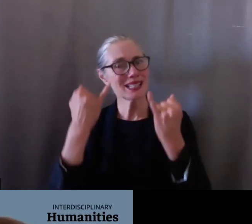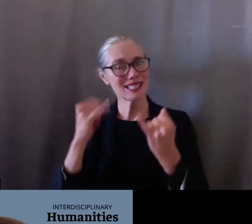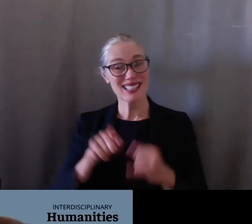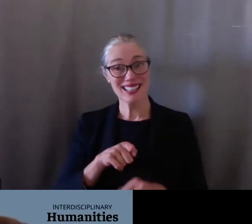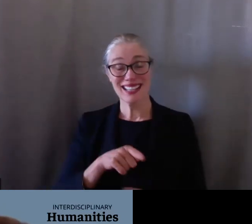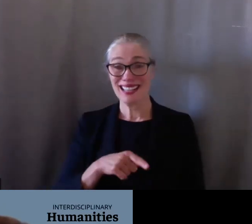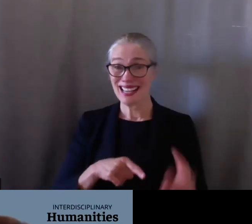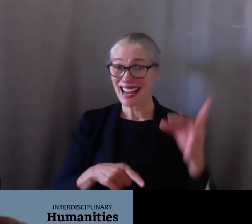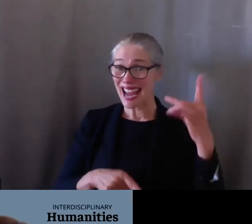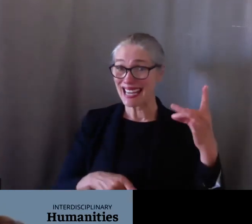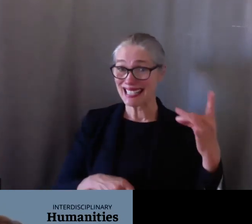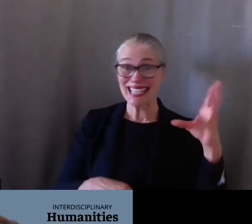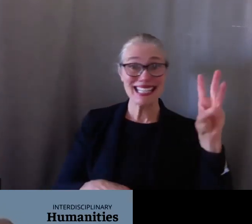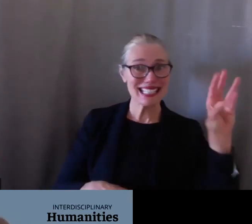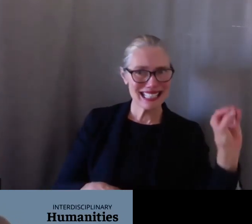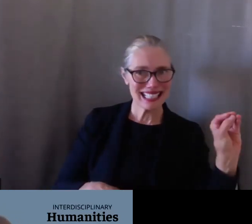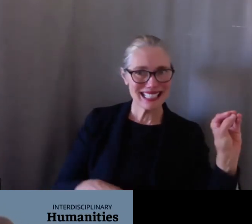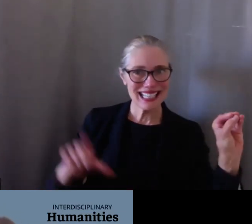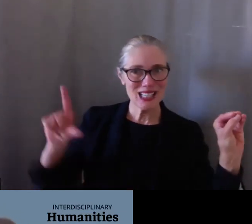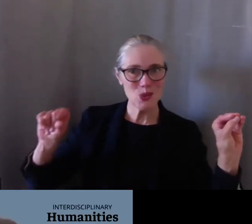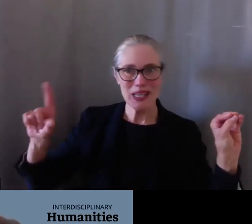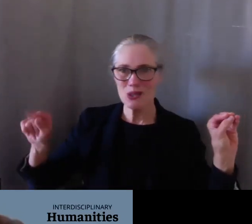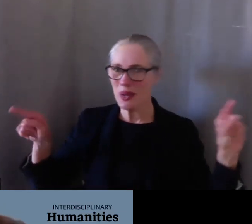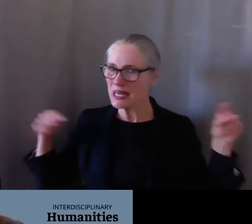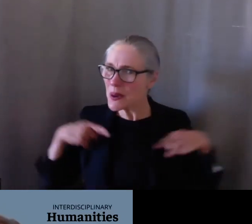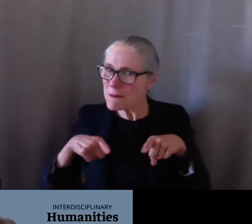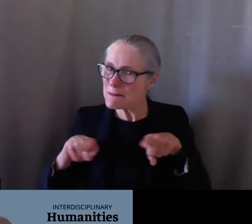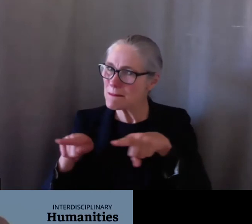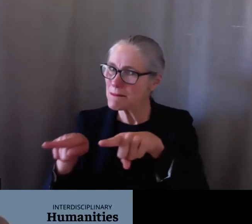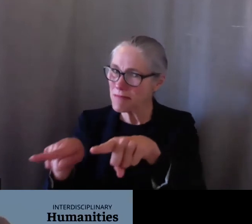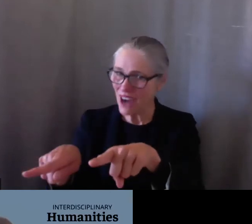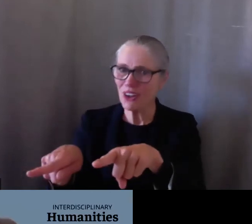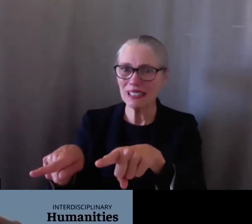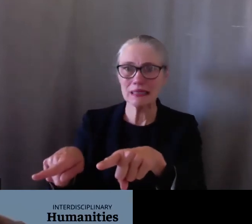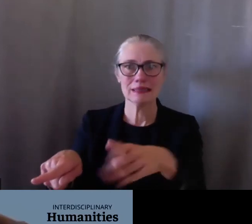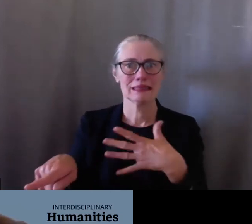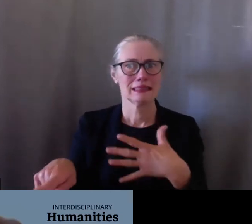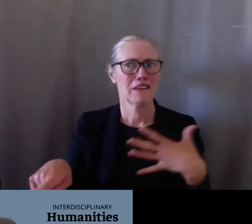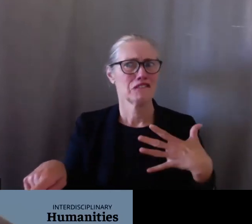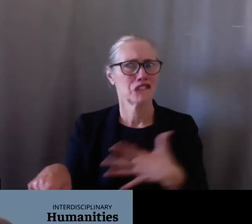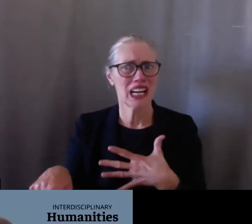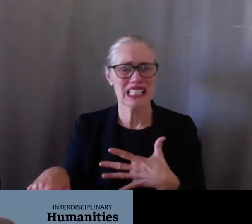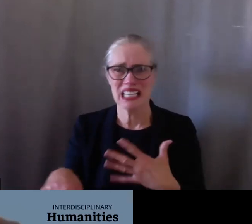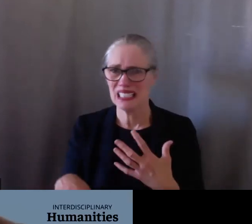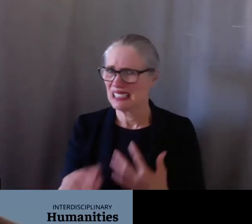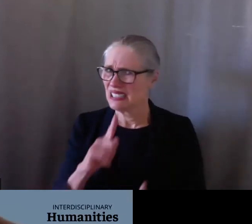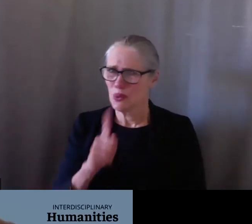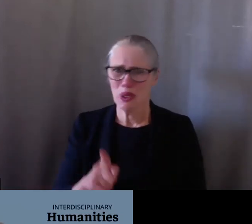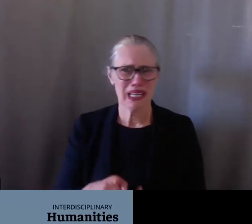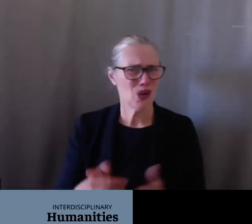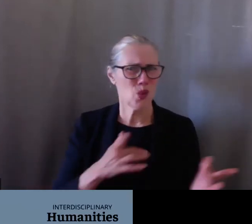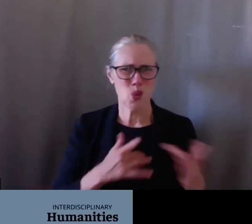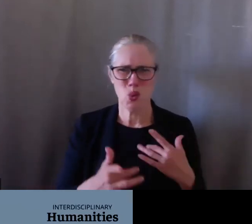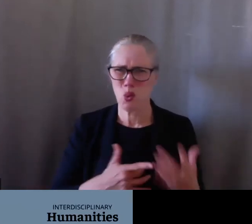capitalism thesis extend? That is, just to finish, can it account for